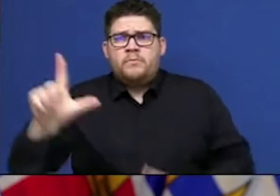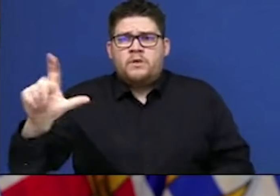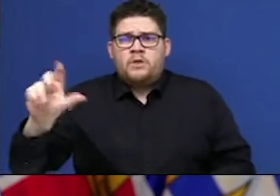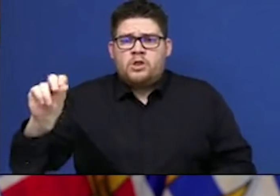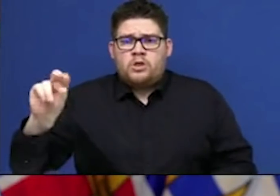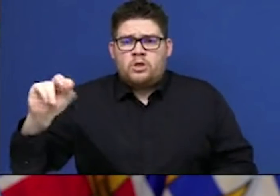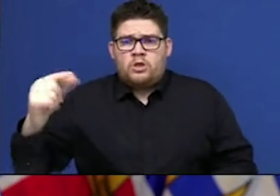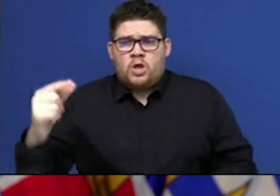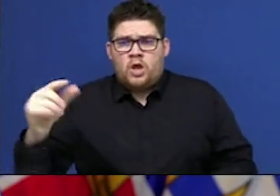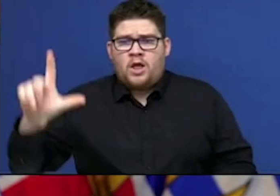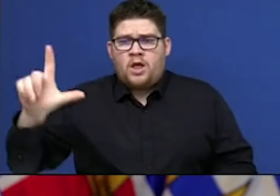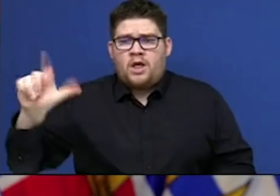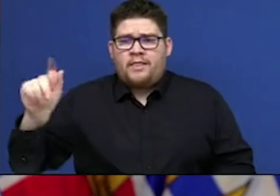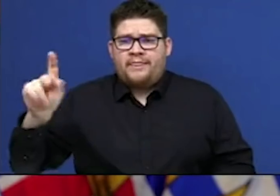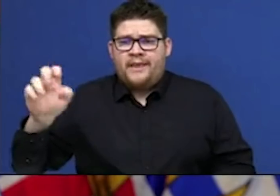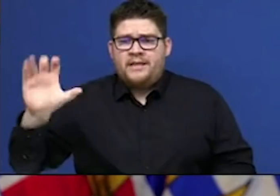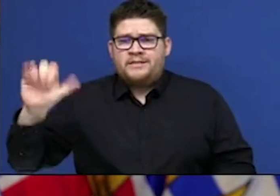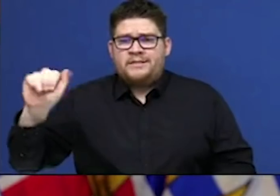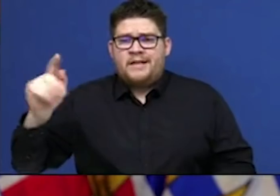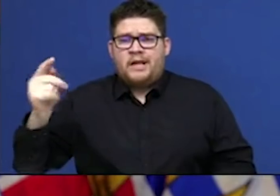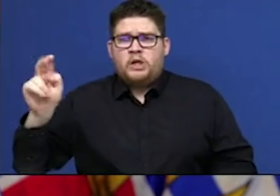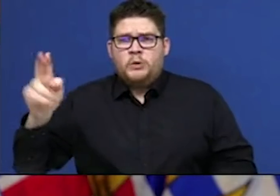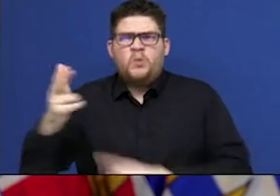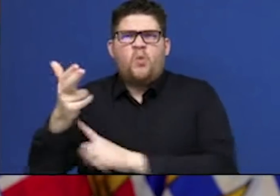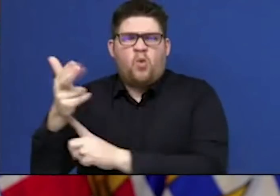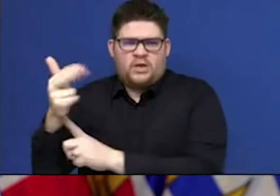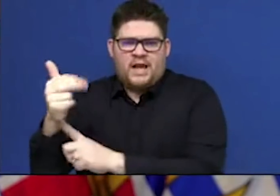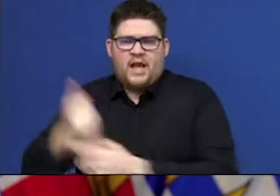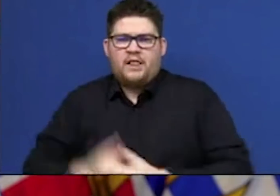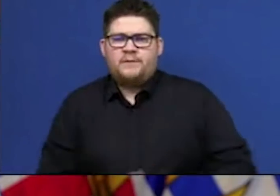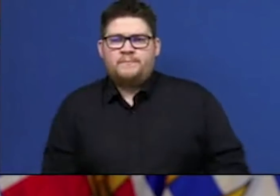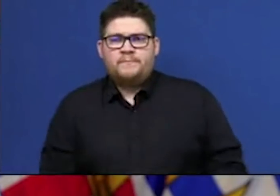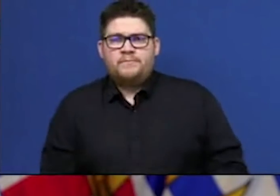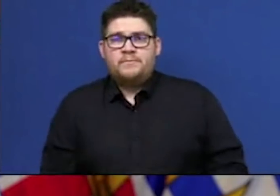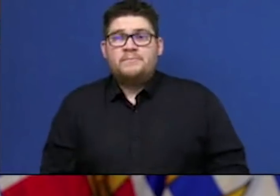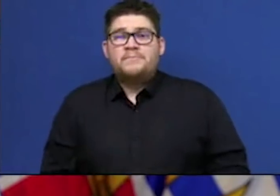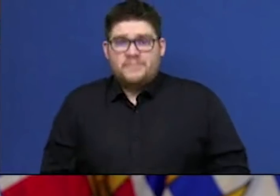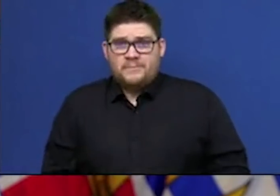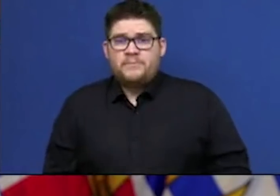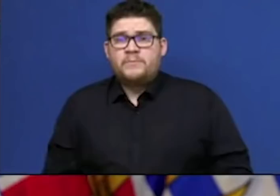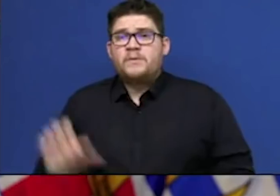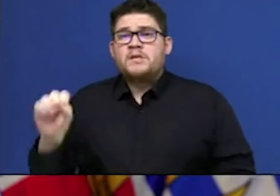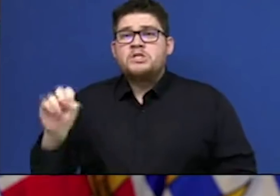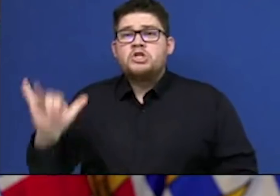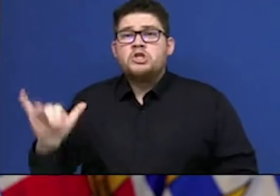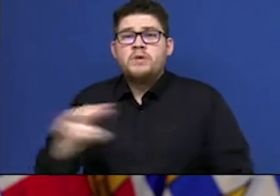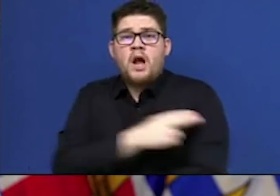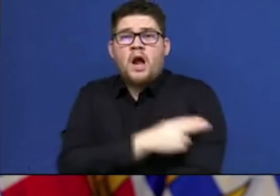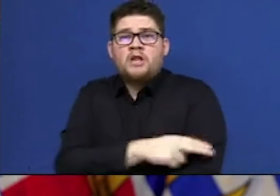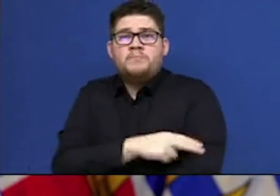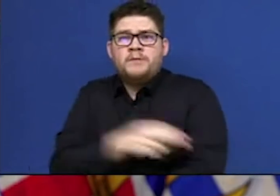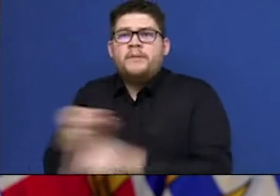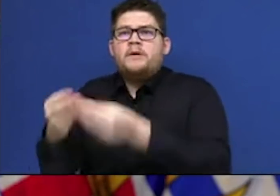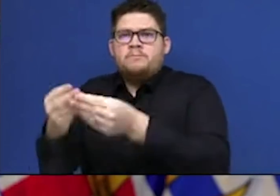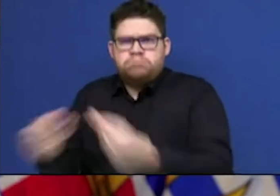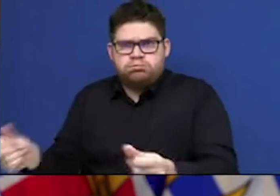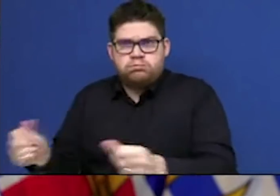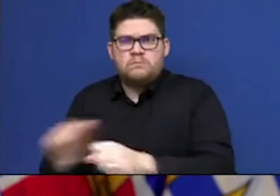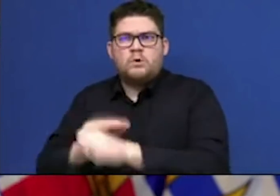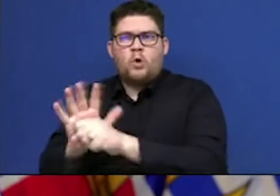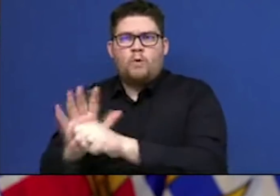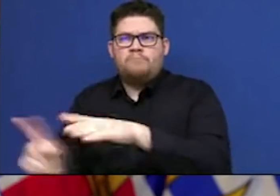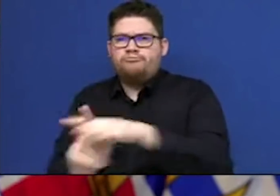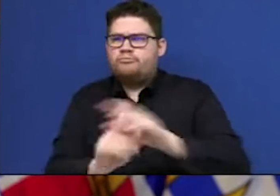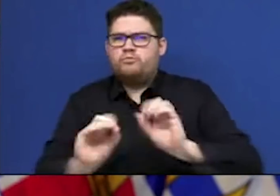acute care facilities across the province. Also of concern, as you've heard, we've had 329 new